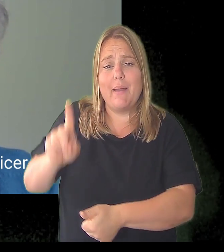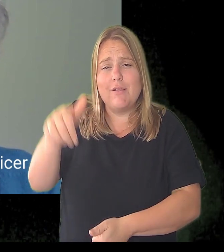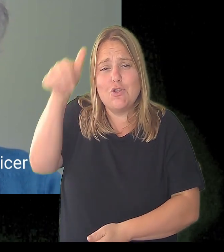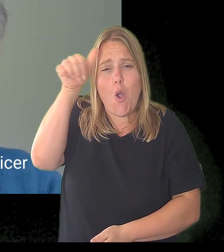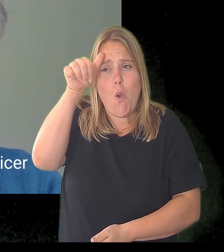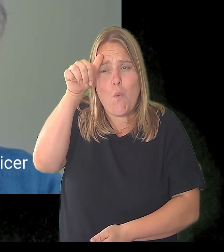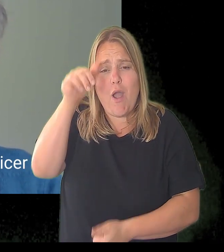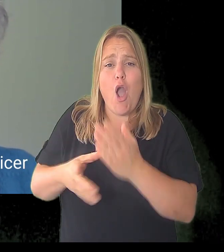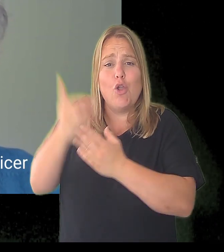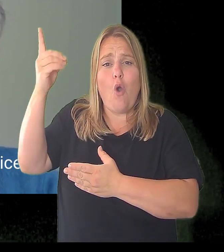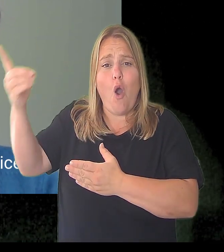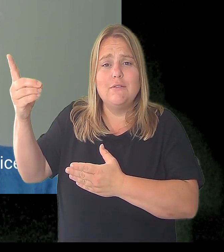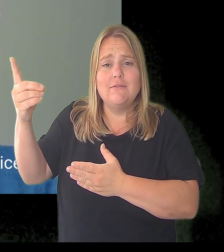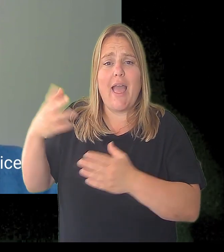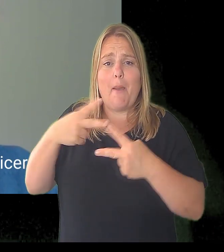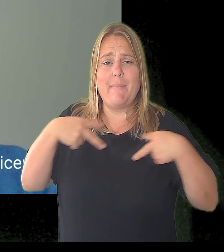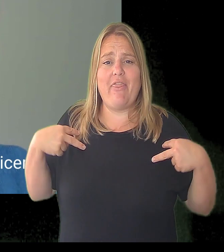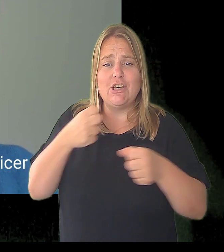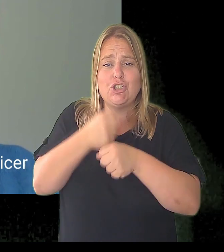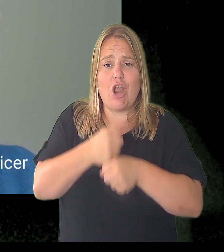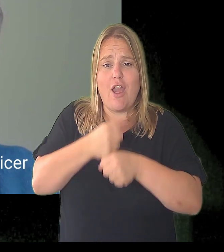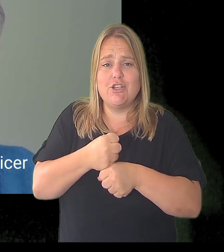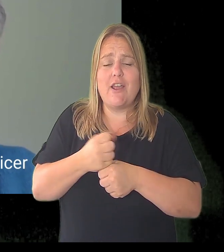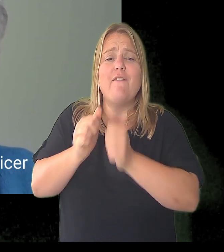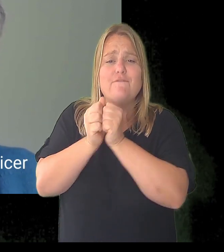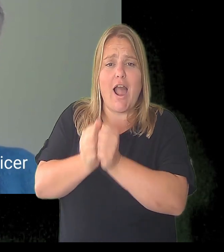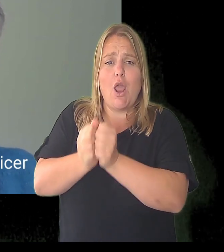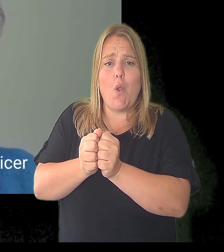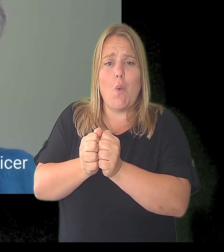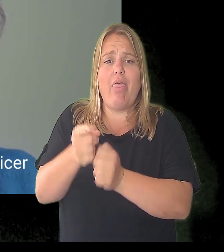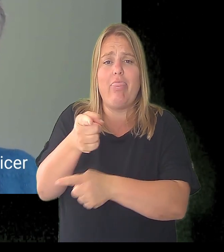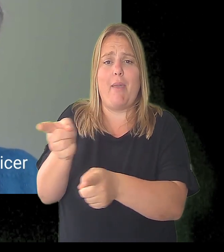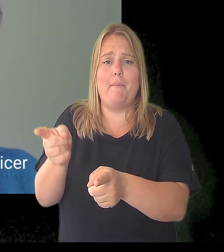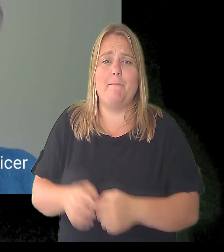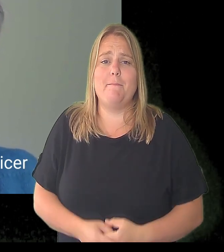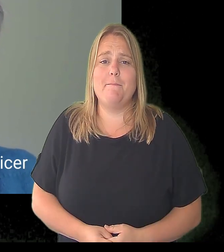helps people know they are valued by God and by the Methodist Church.